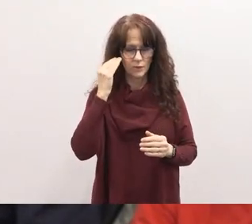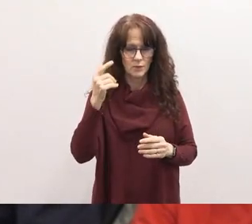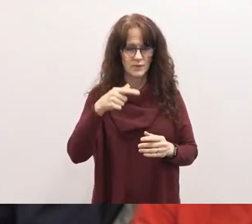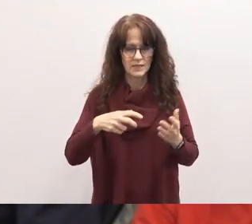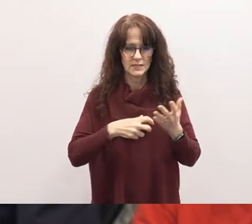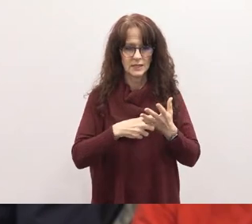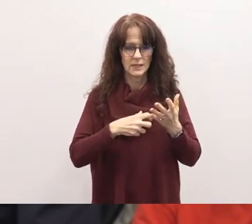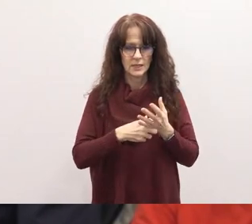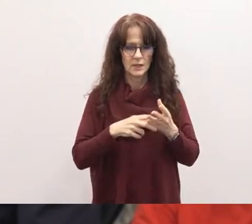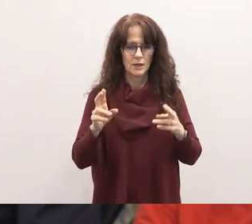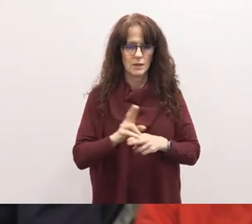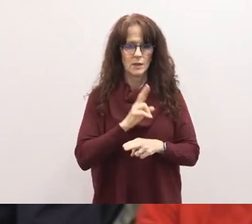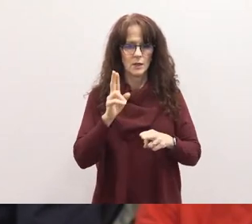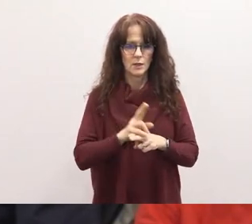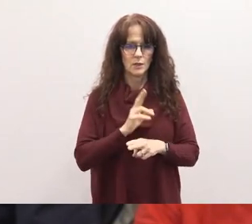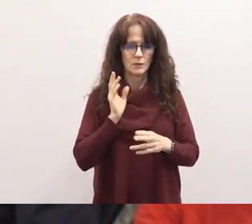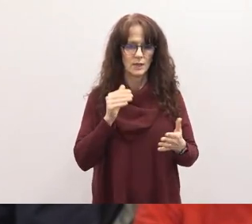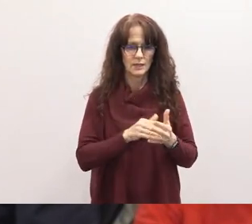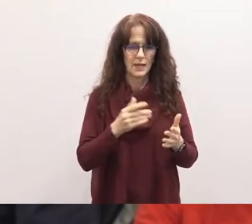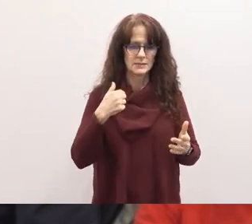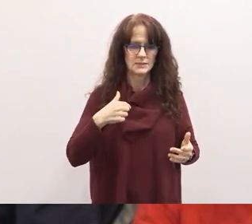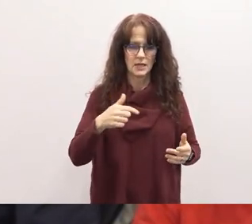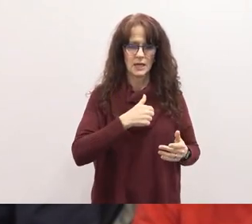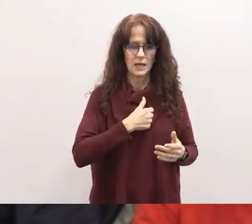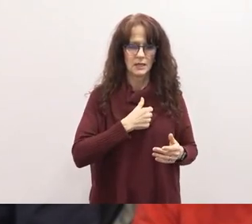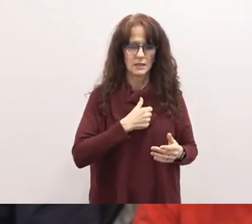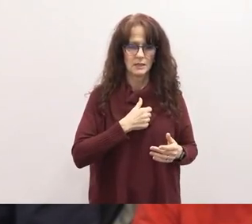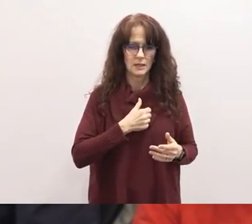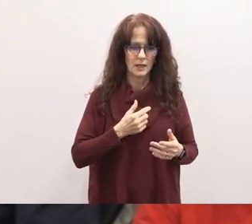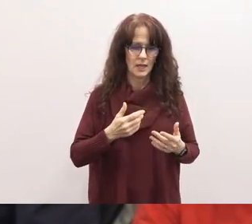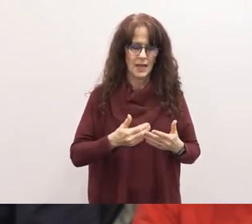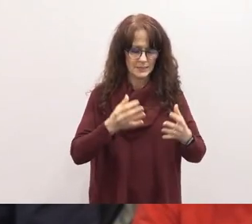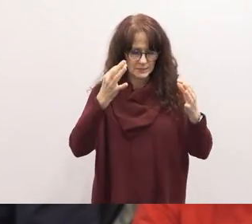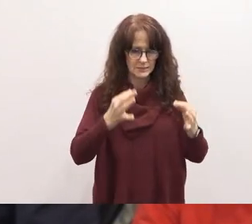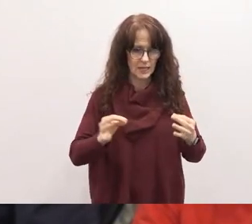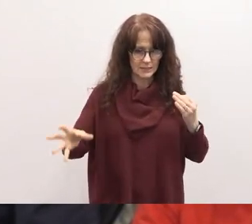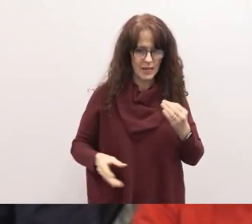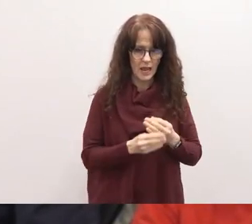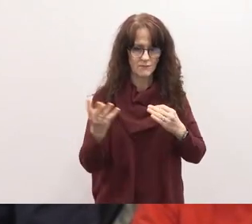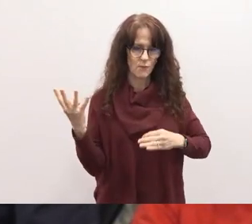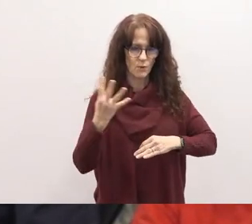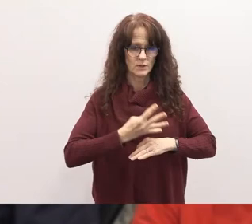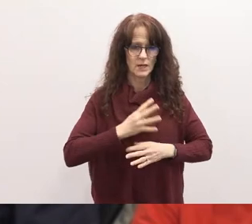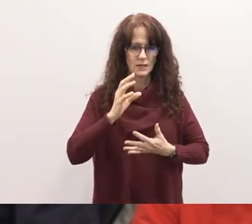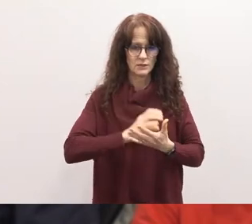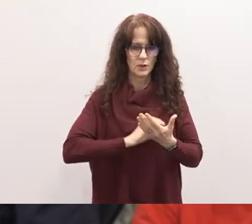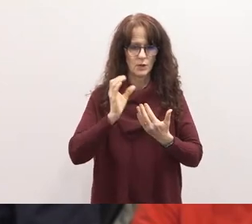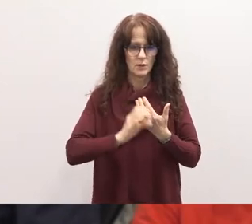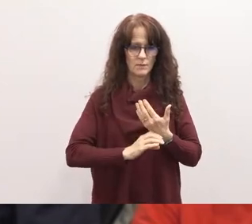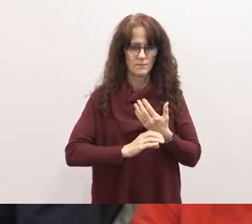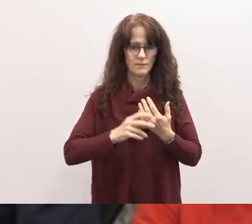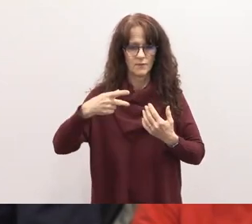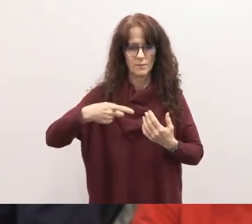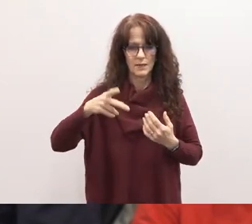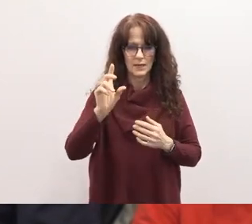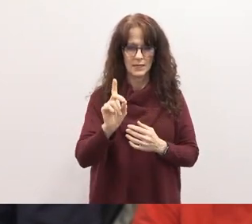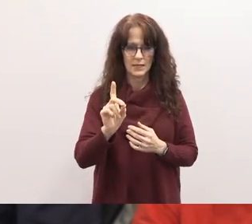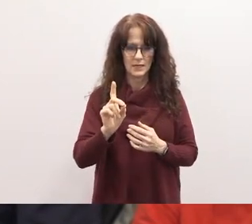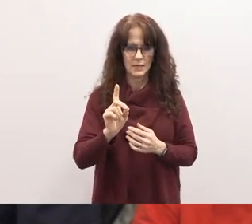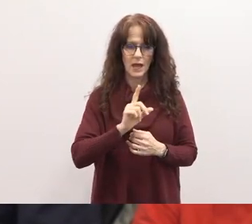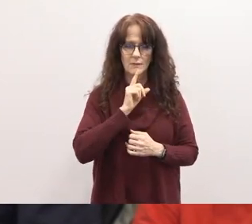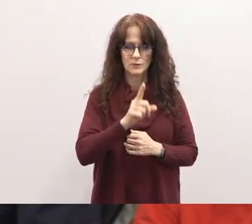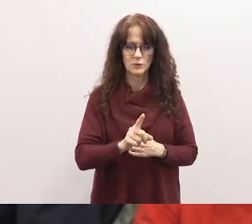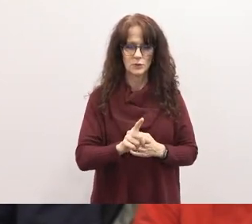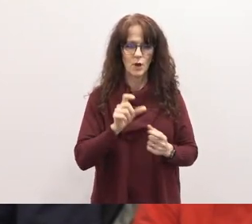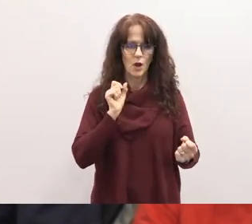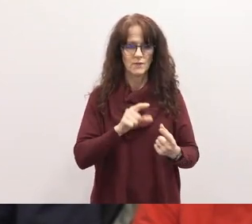tickets were going to be utilized against us as a pre-buttal to add 4 more days to our calendar for PD, I assure you